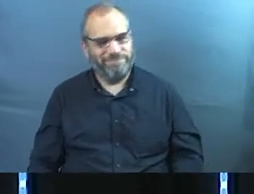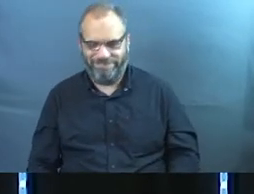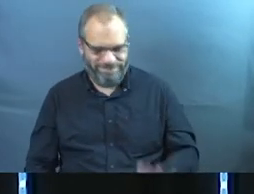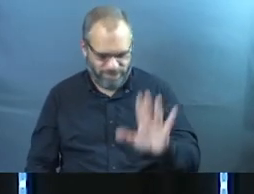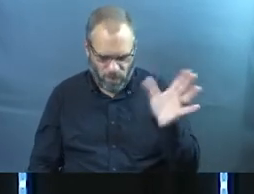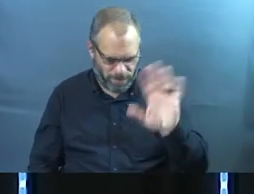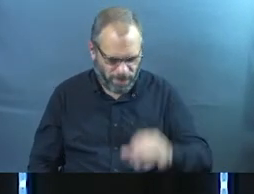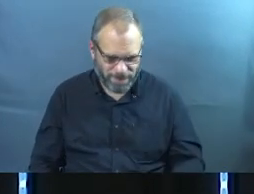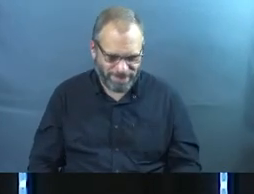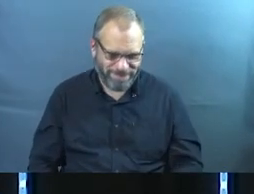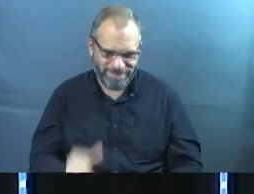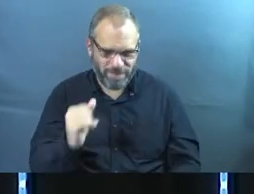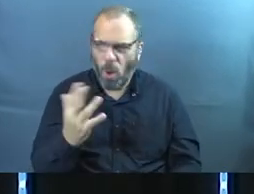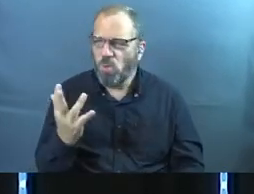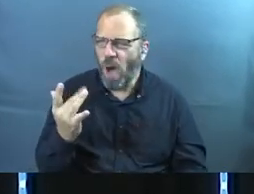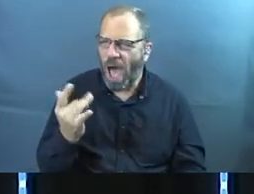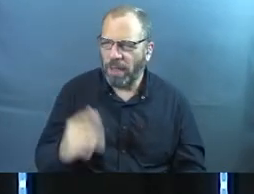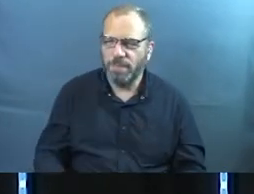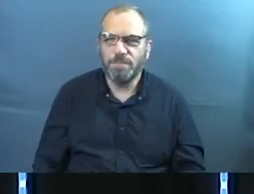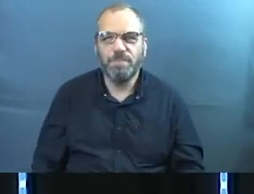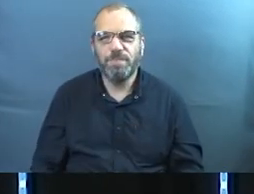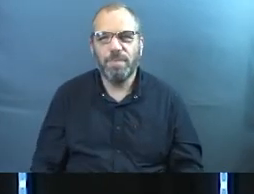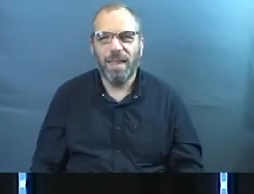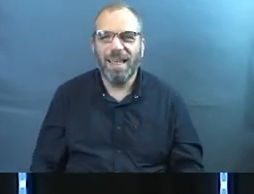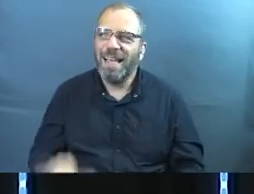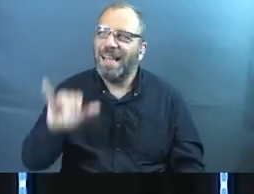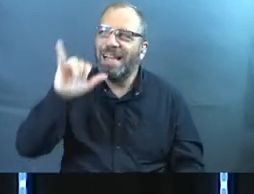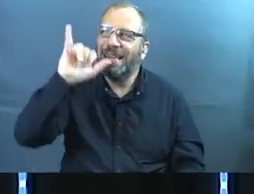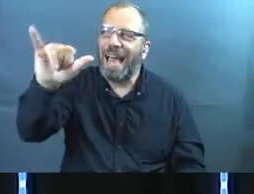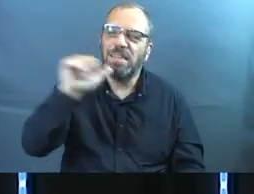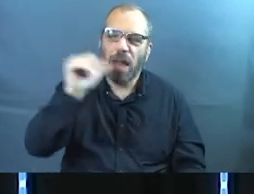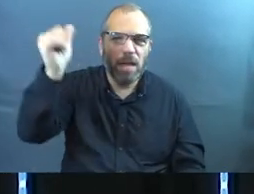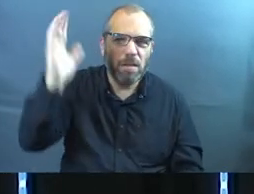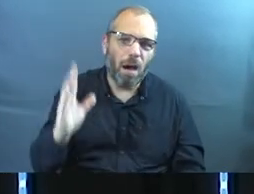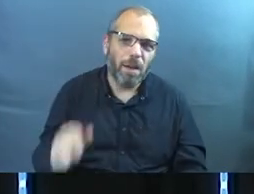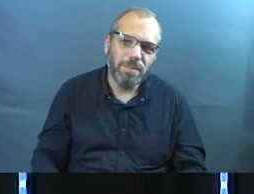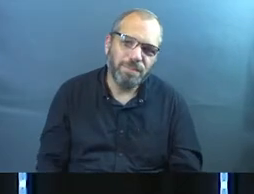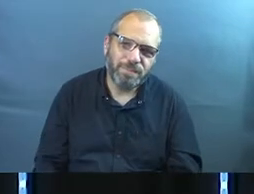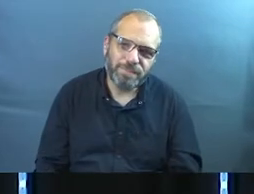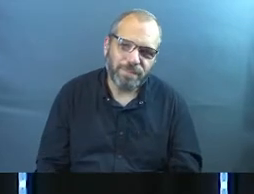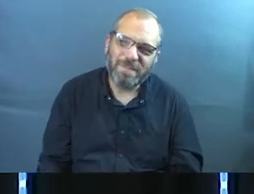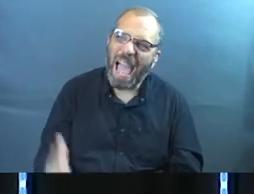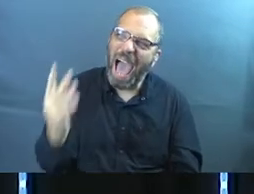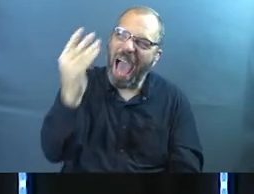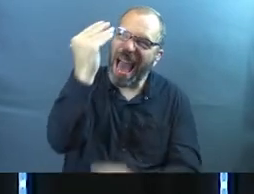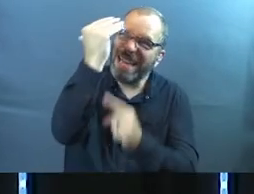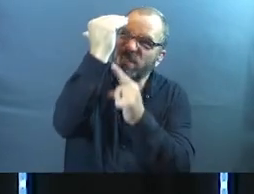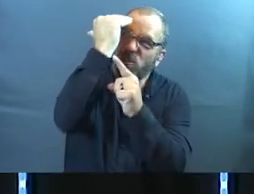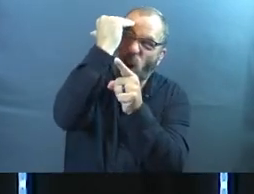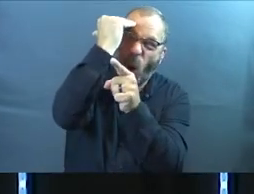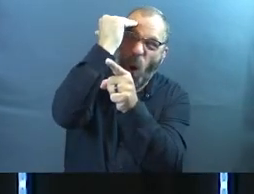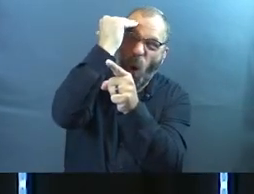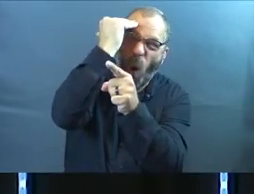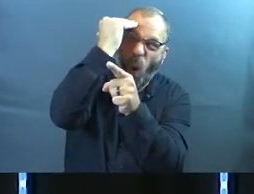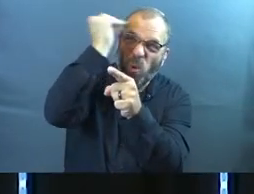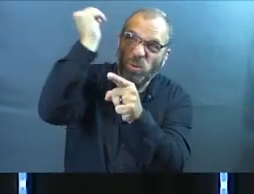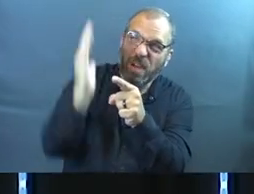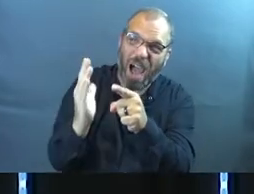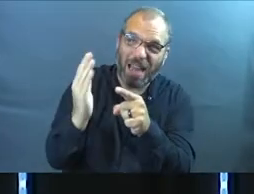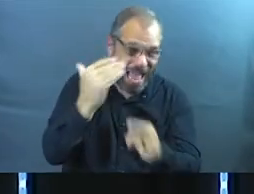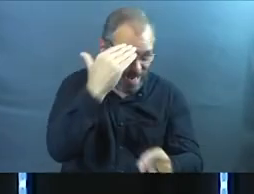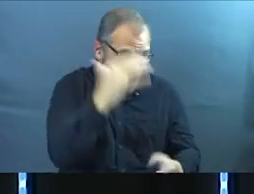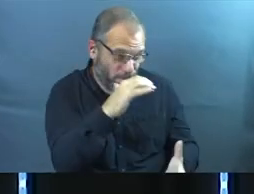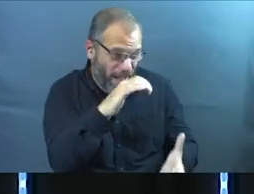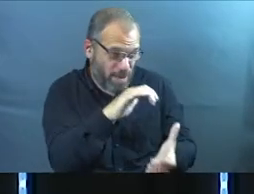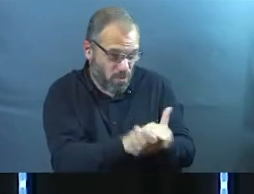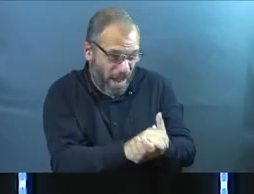no. Why? Because that's not what he would do. Because I know him. I know